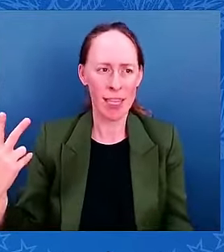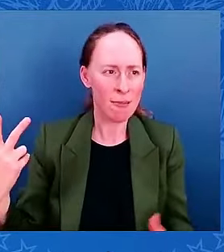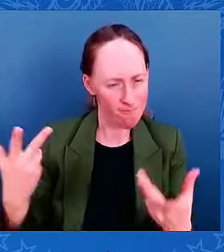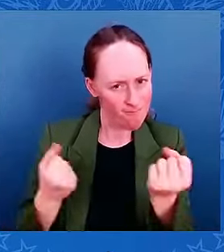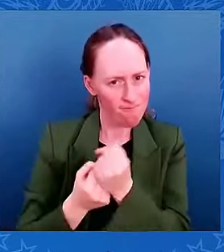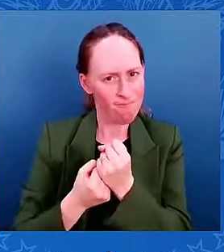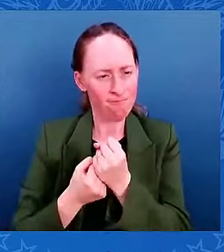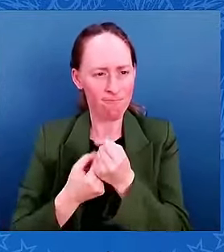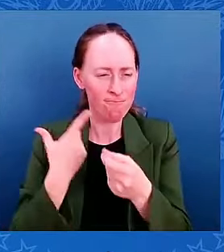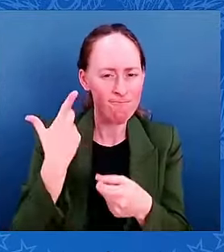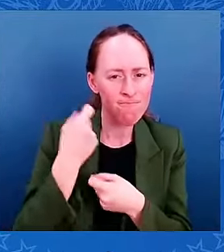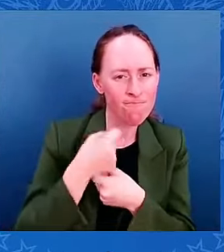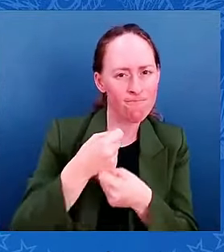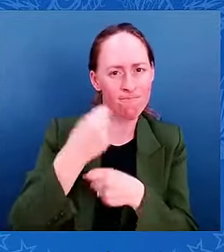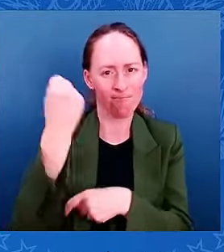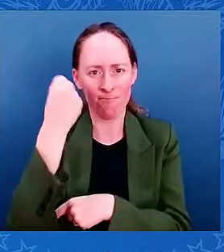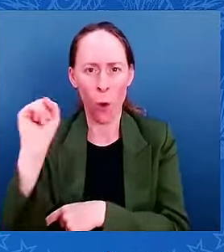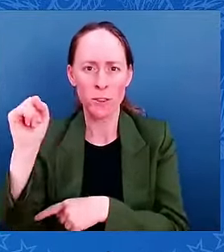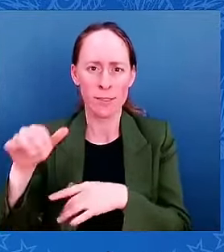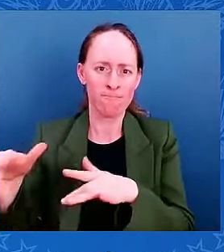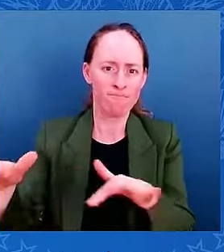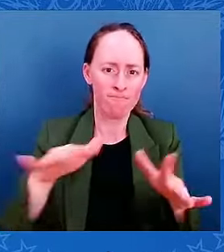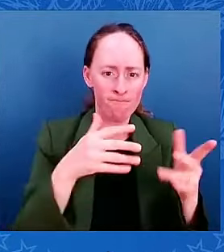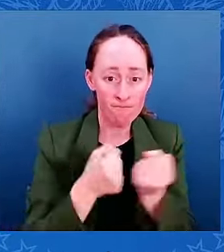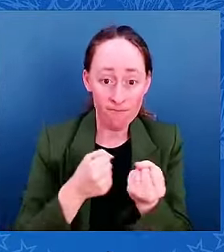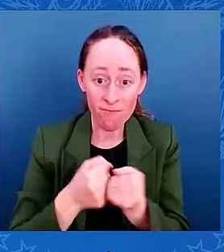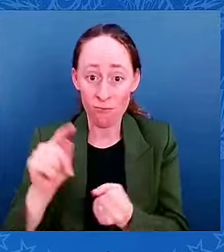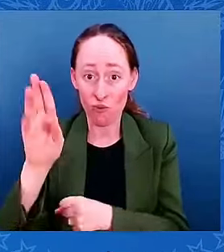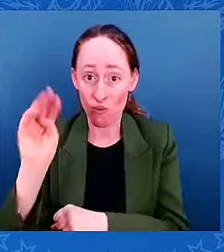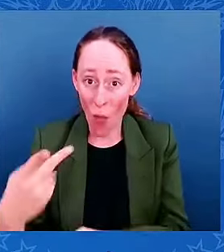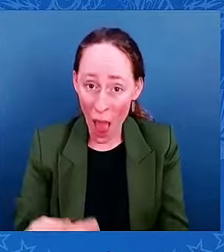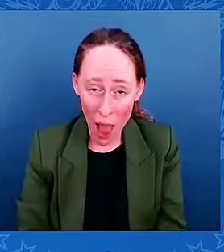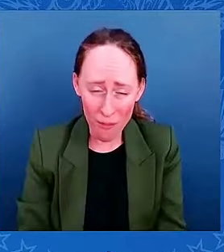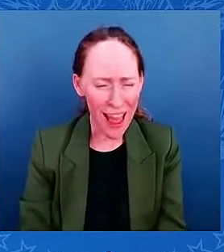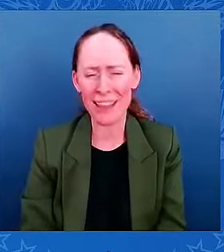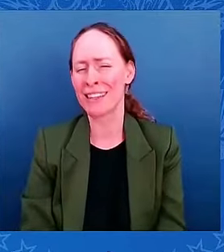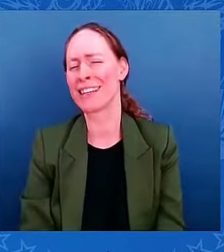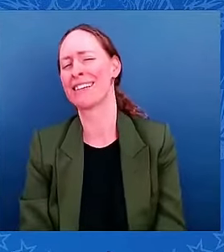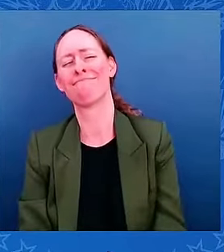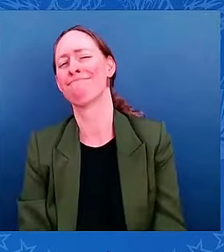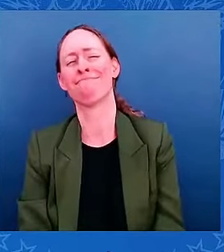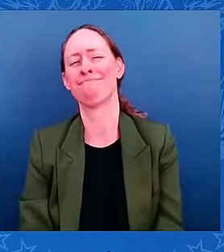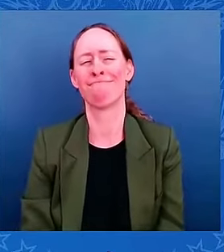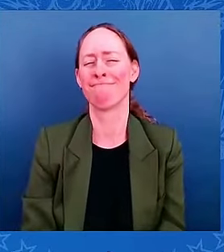But Trump would much rather cross a picket line than walk one.